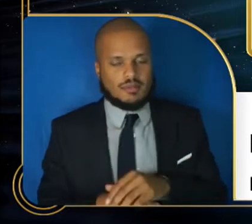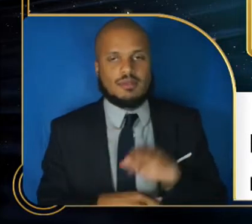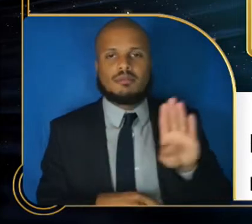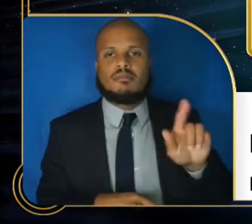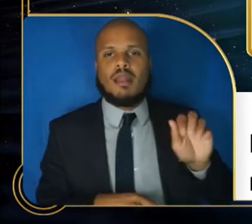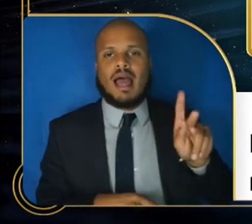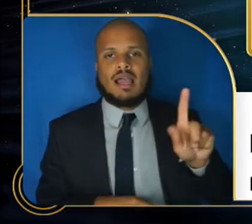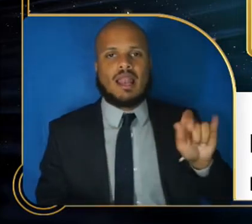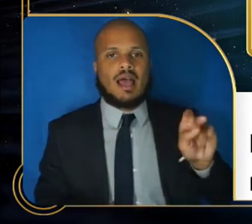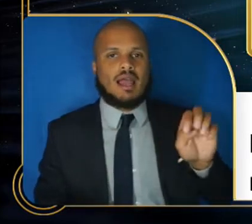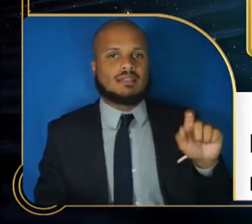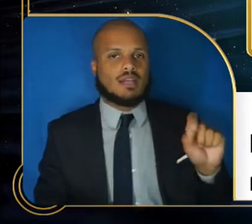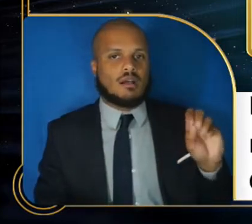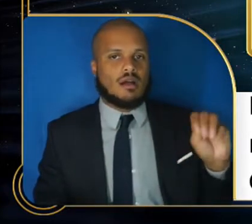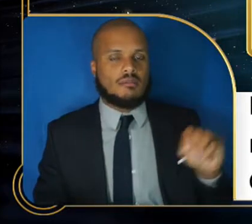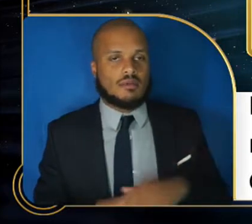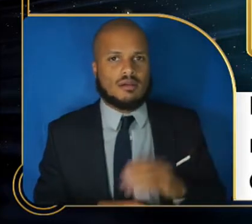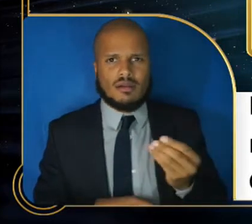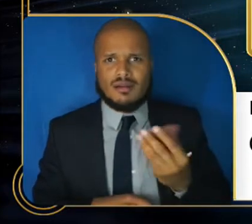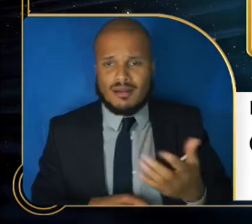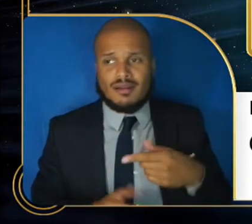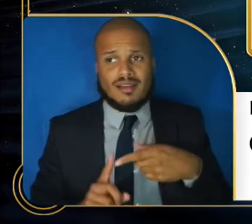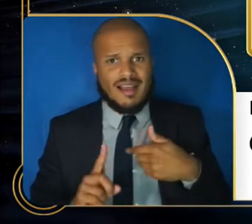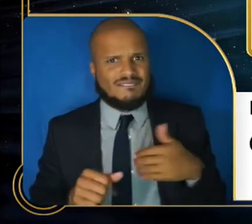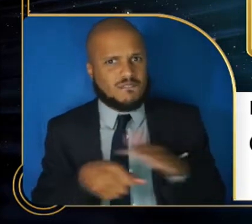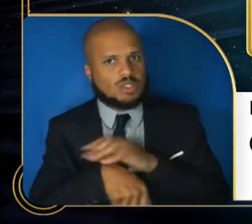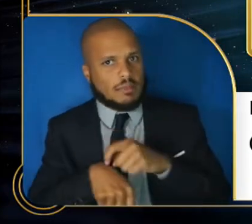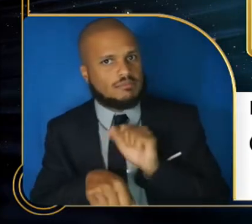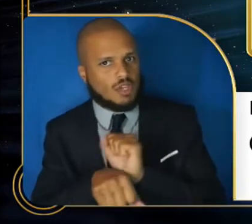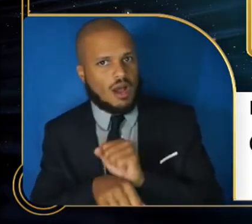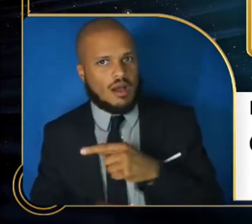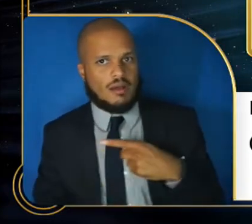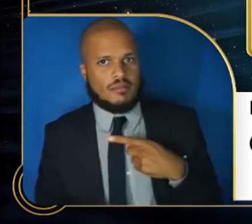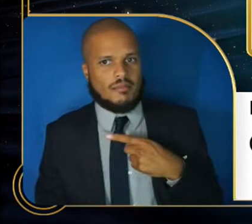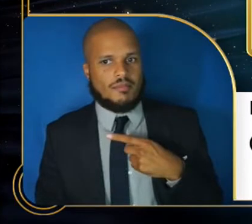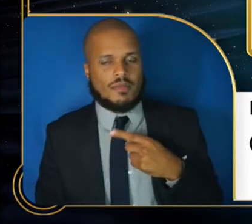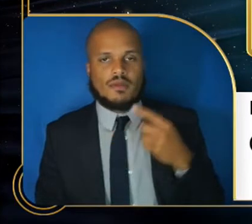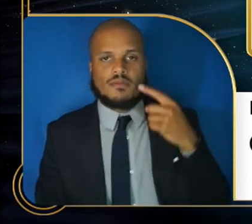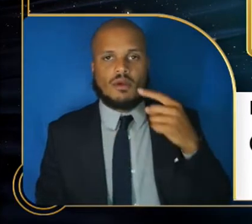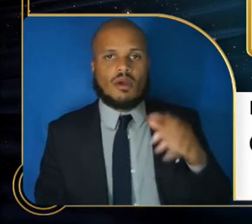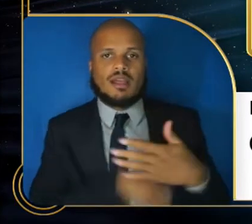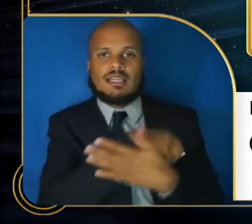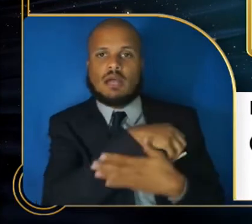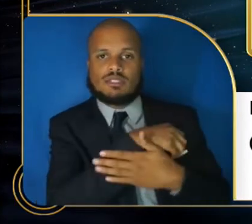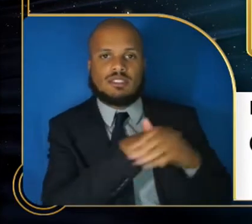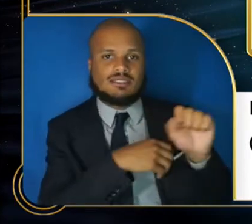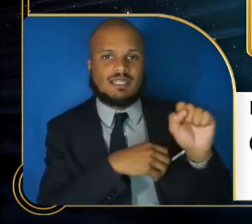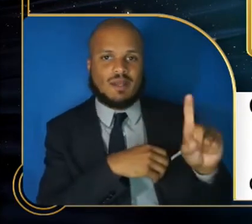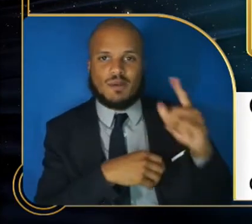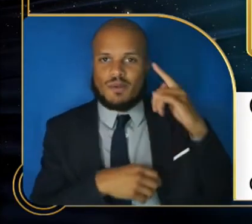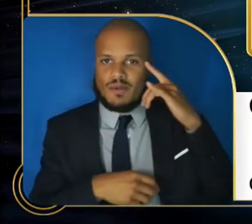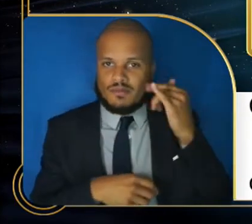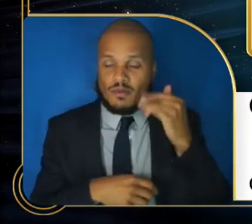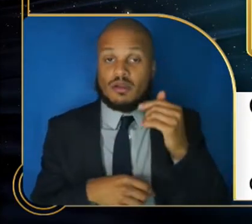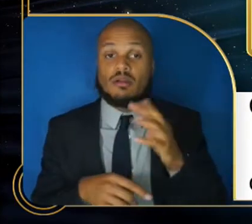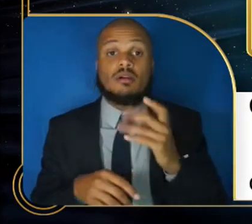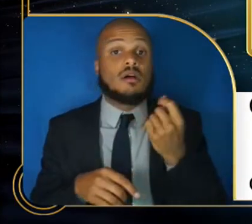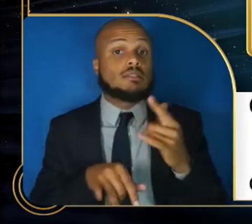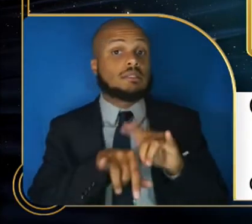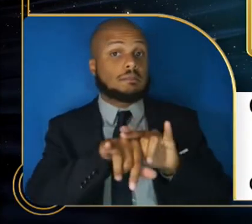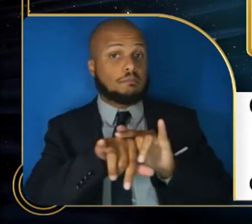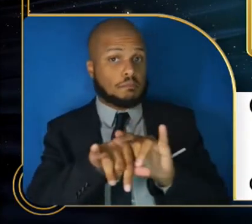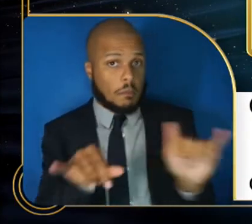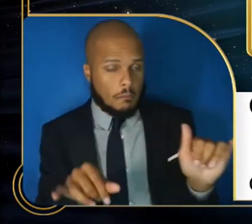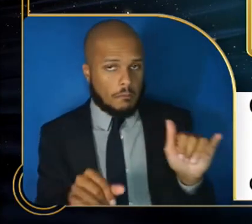get this, she has a full-time job for the County of San Diego, while at the same time, she